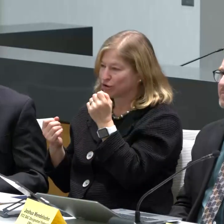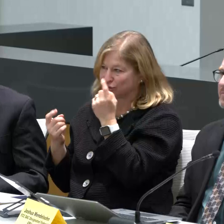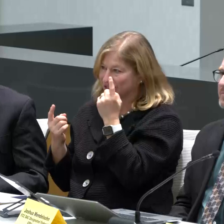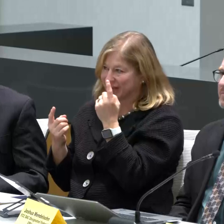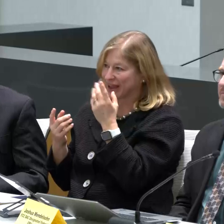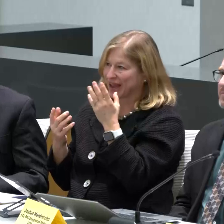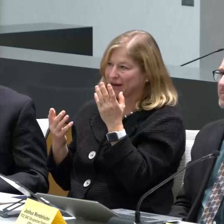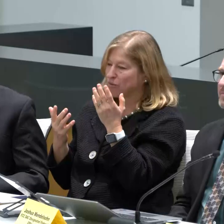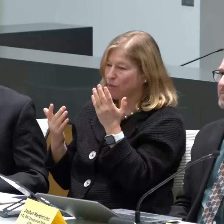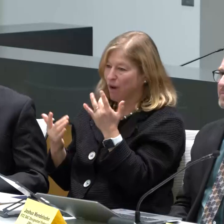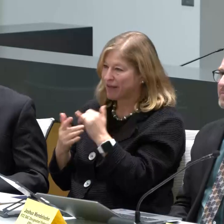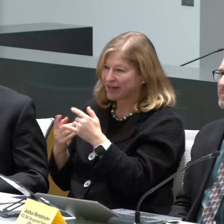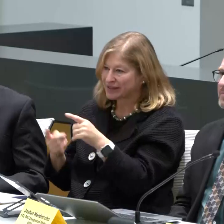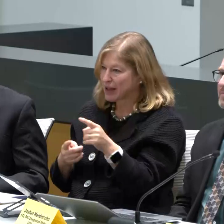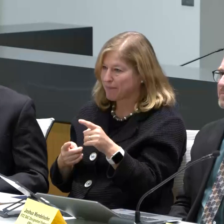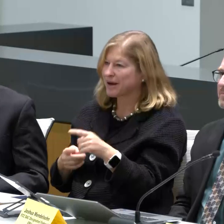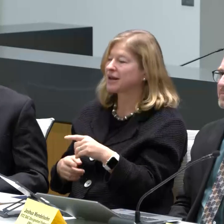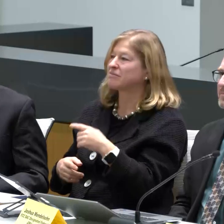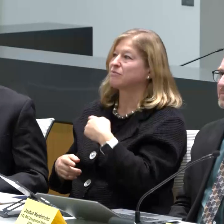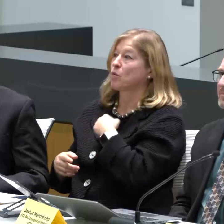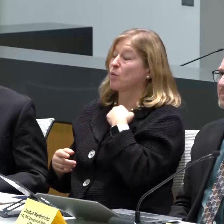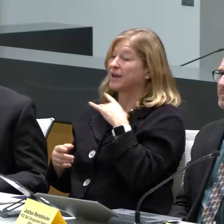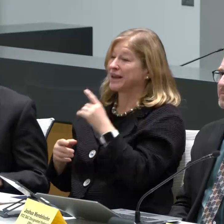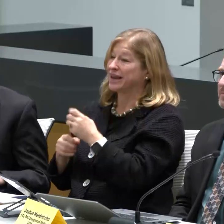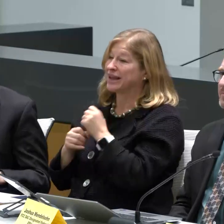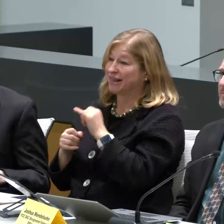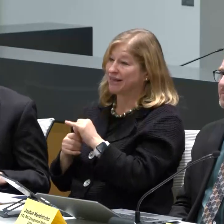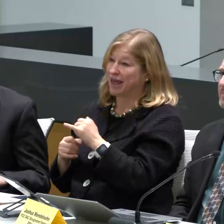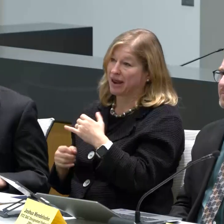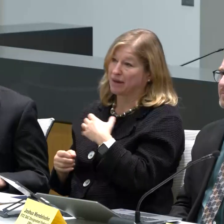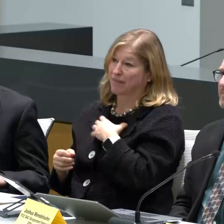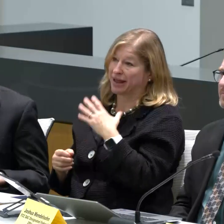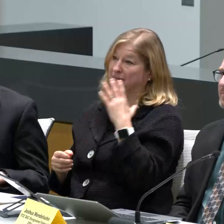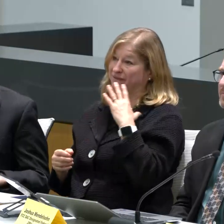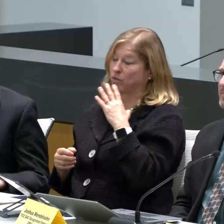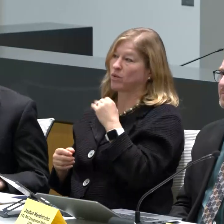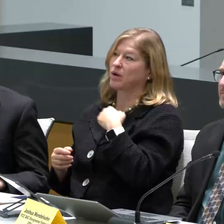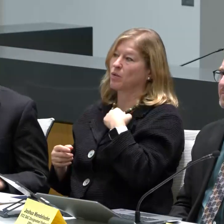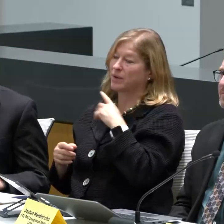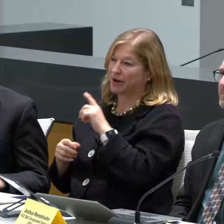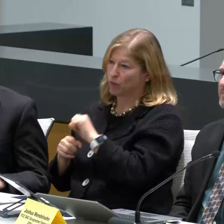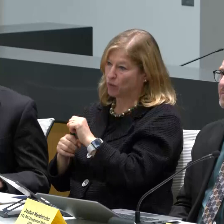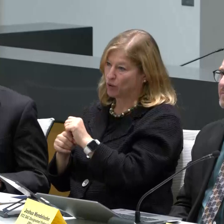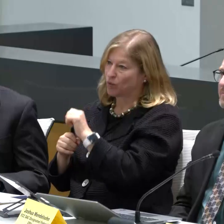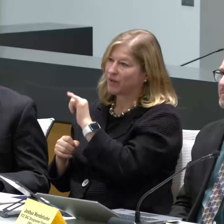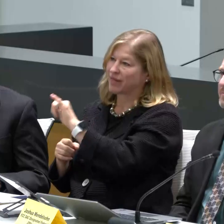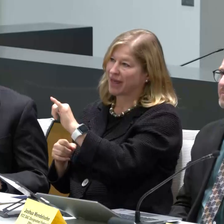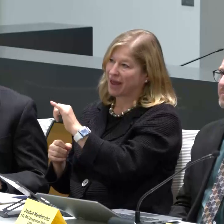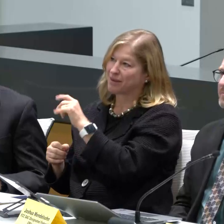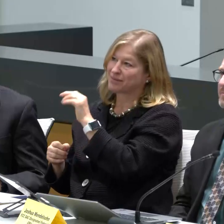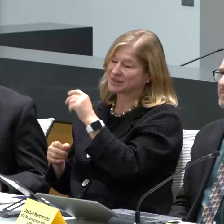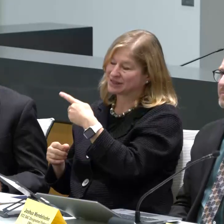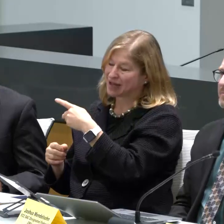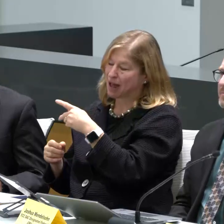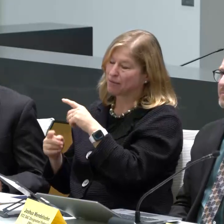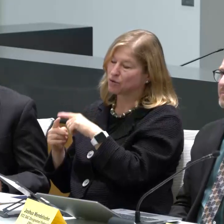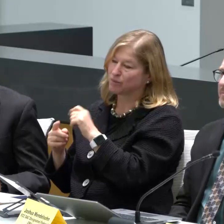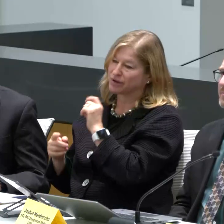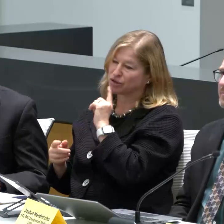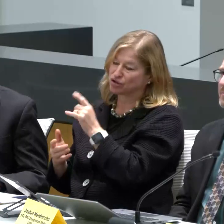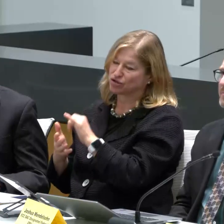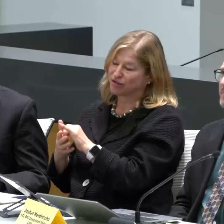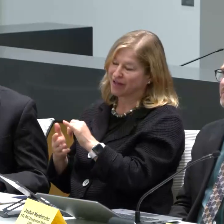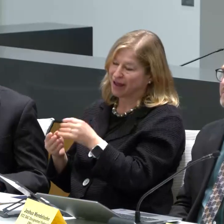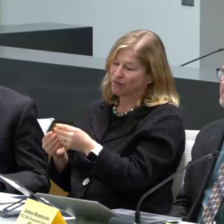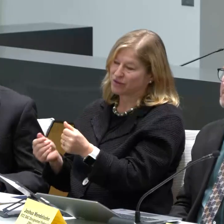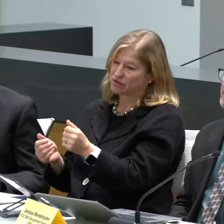is happening. We would like to hear more about that. We would like to understand better why that is occurring. We have received that complaint in the past. We